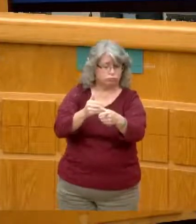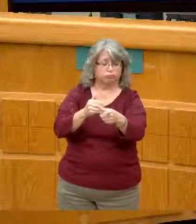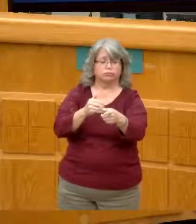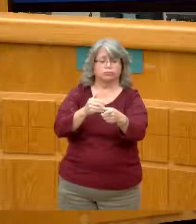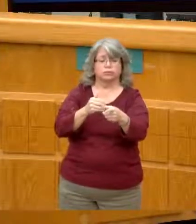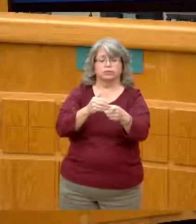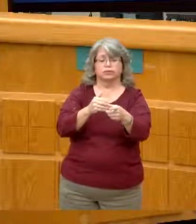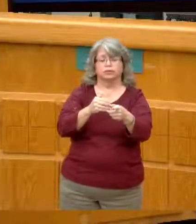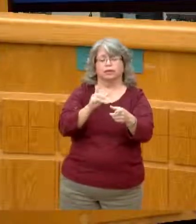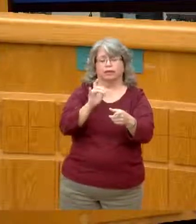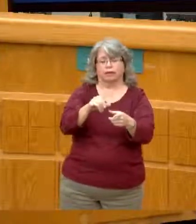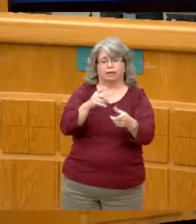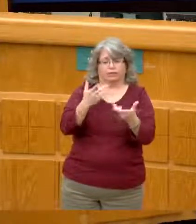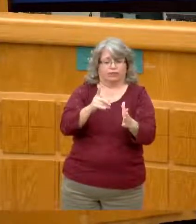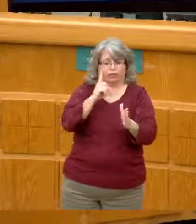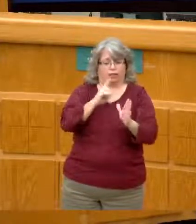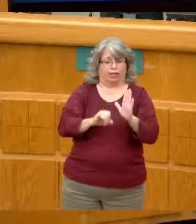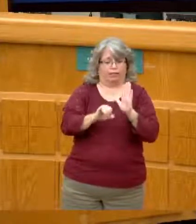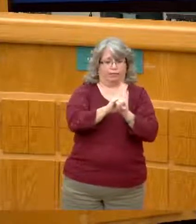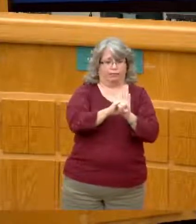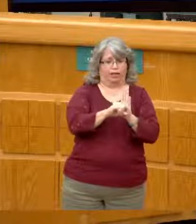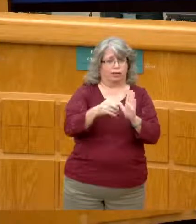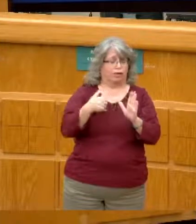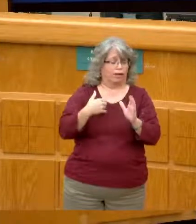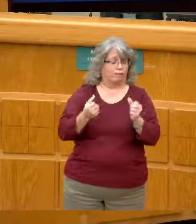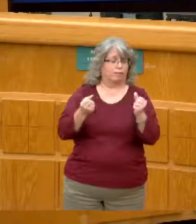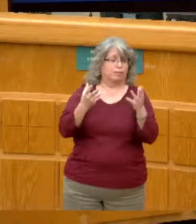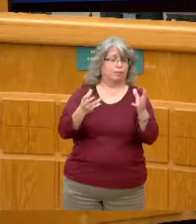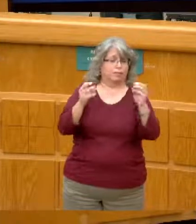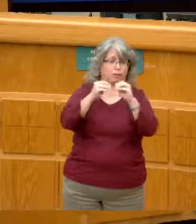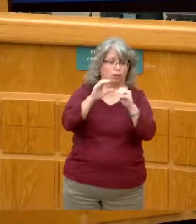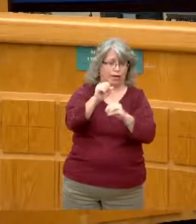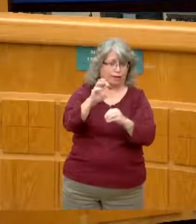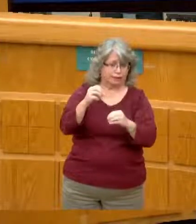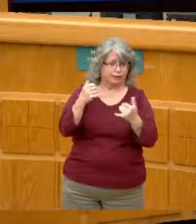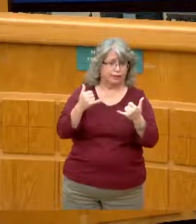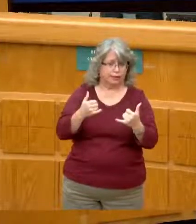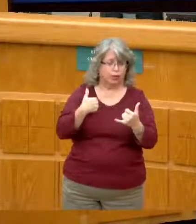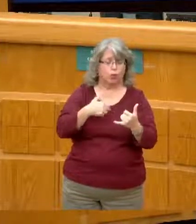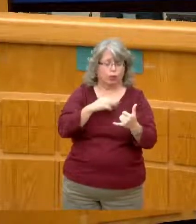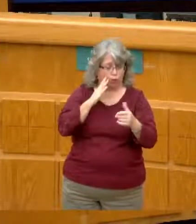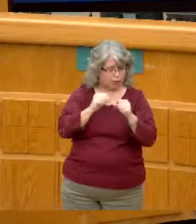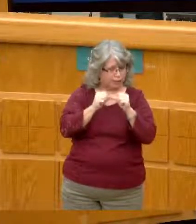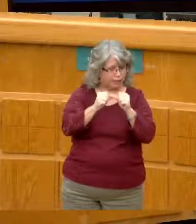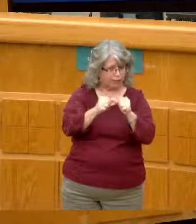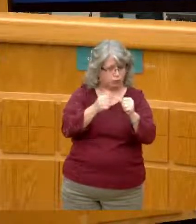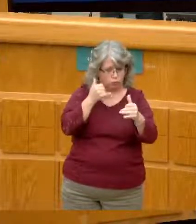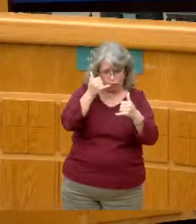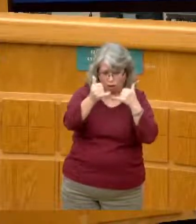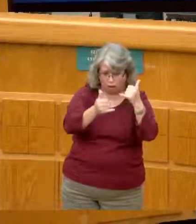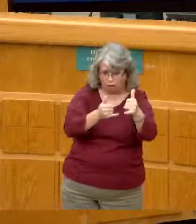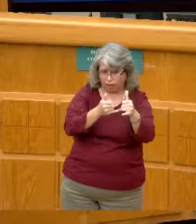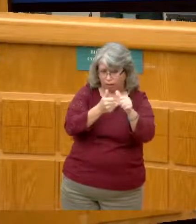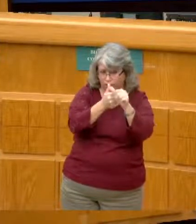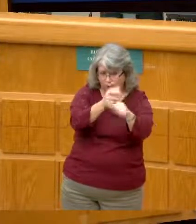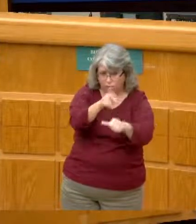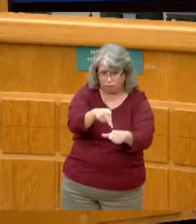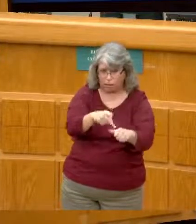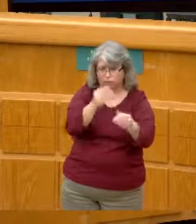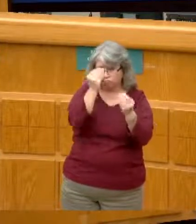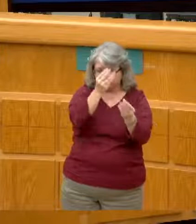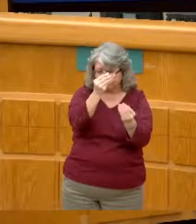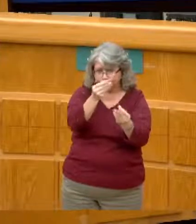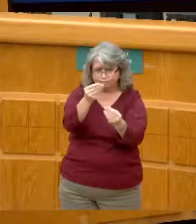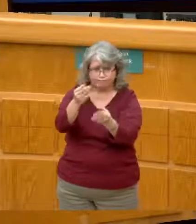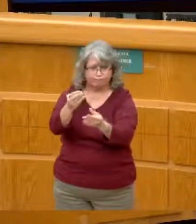being identified, and we have more. We have a lot more cases now, so we'll continue contact tracing and making sure that the residents have the up-to-date information